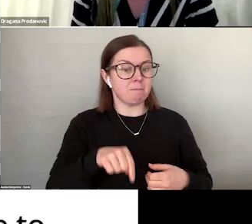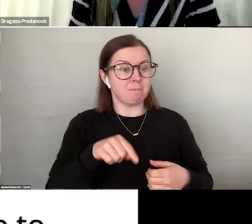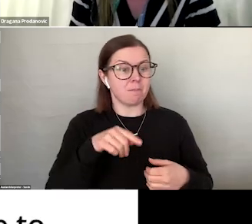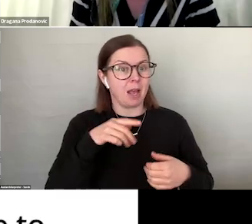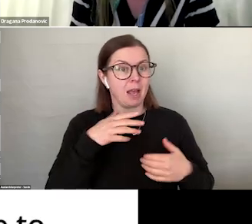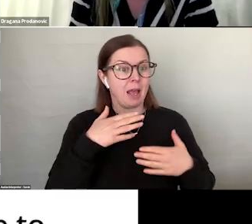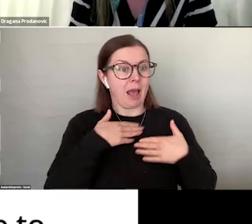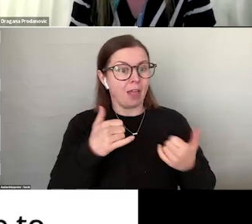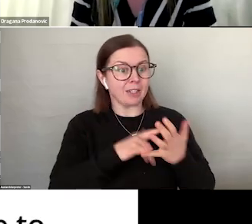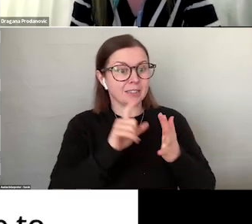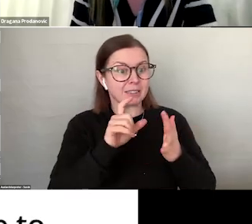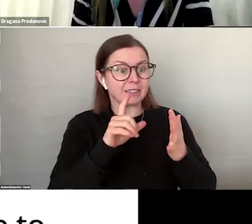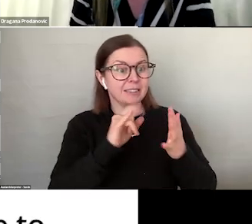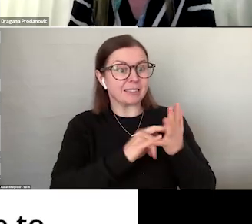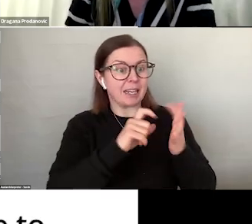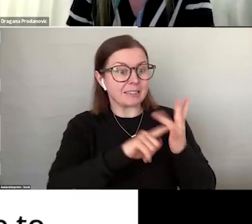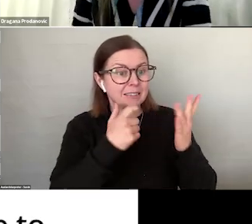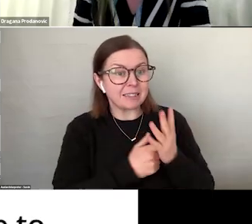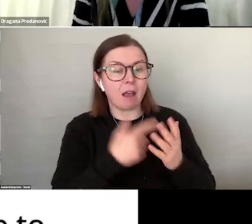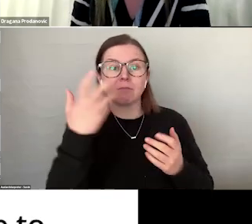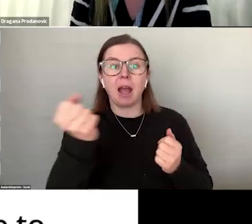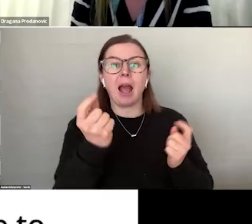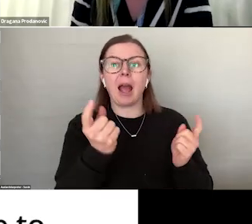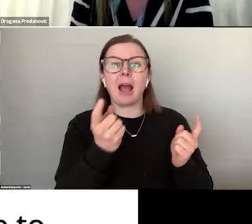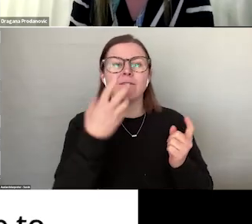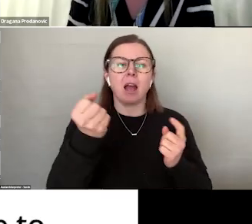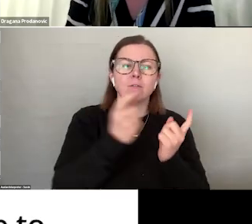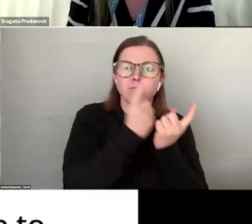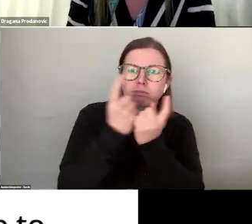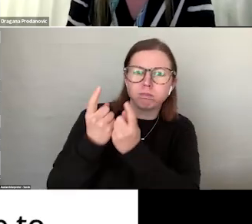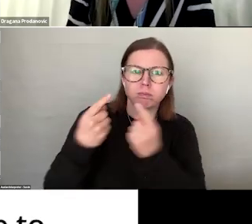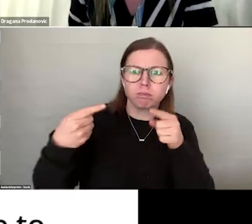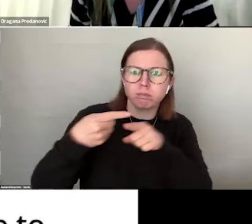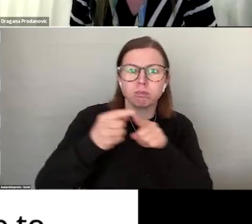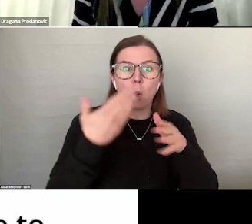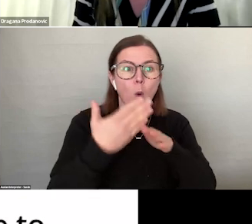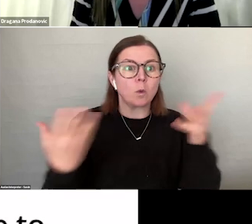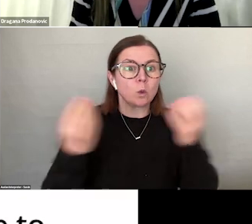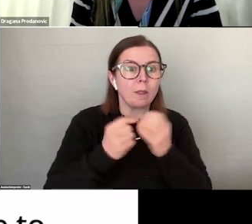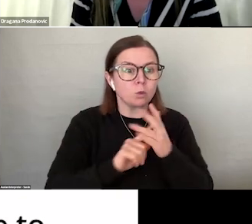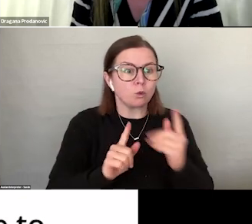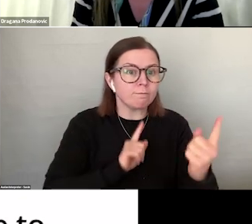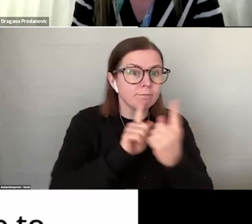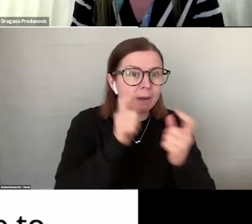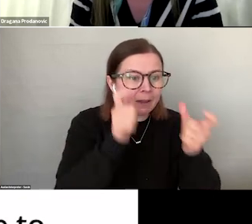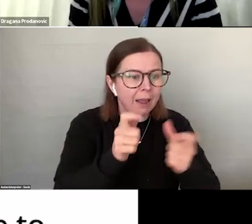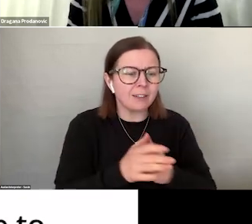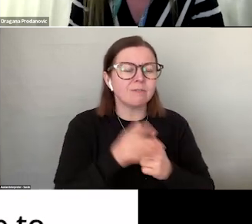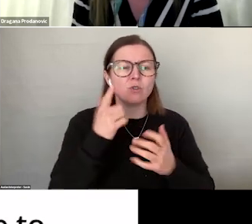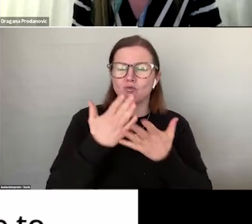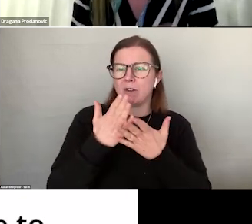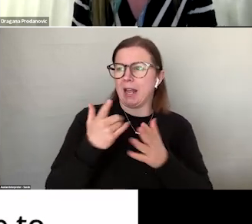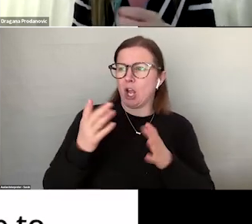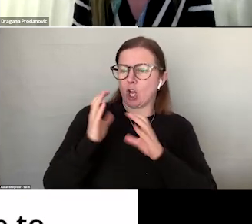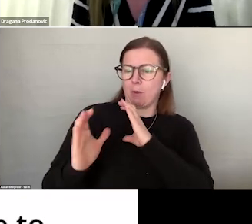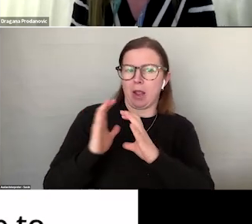communicating to coordinate care for the patient? Is there cross-sectoral coordination? And this is communication between the health sector and other